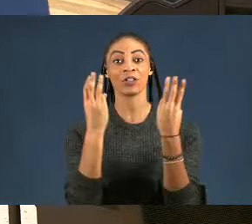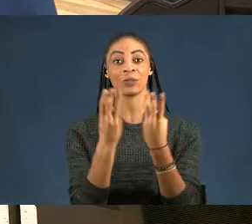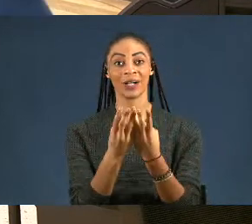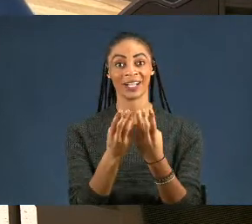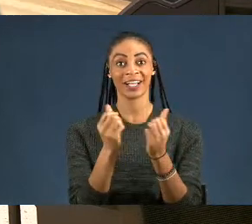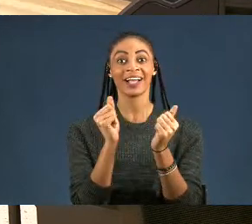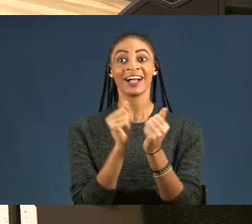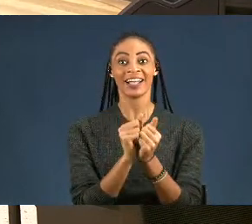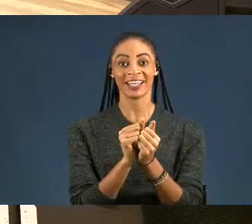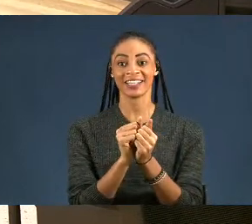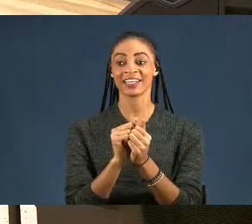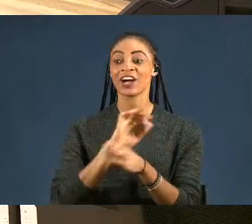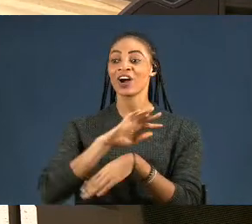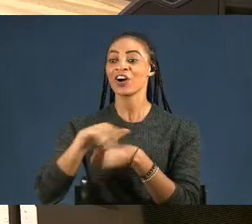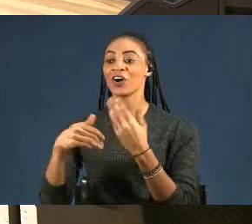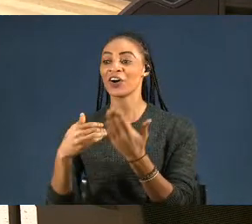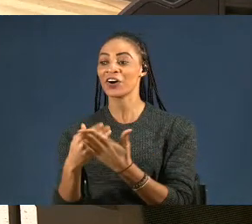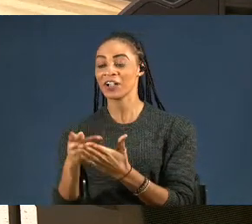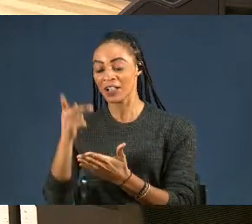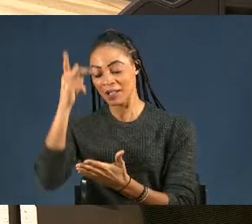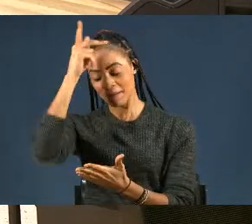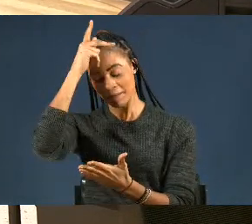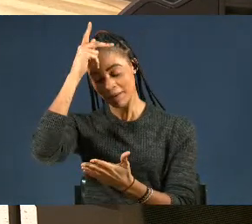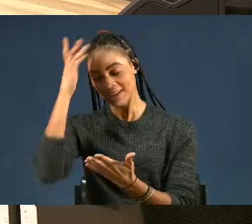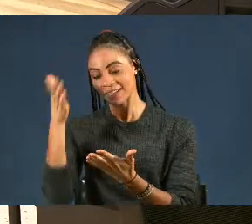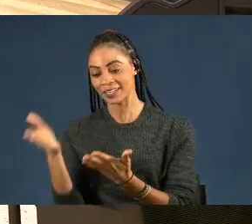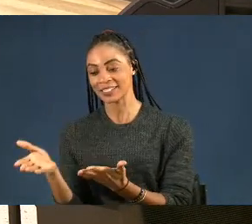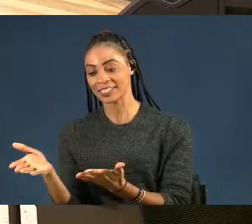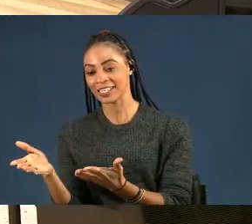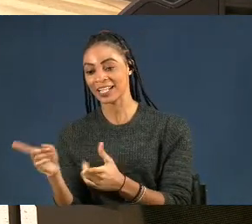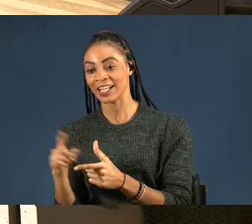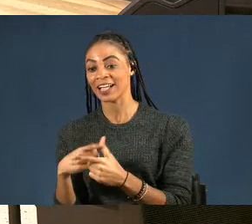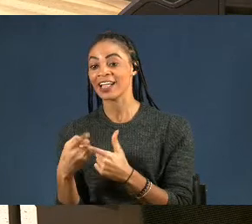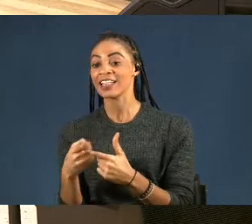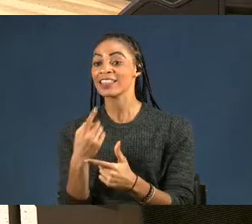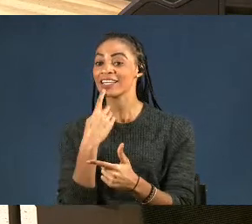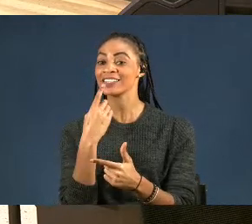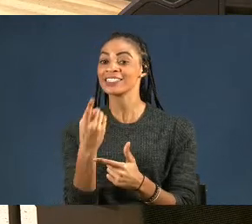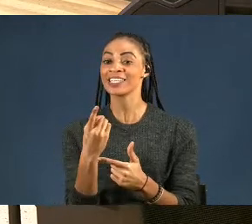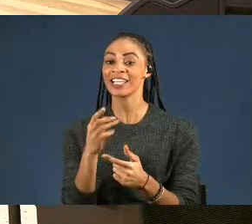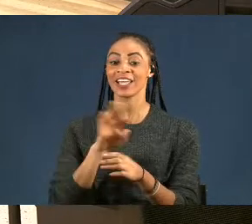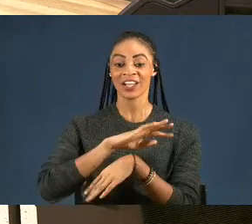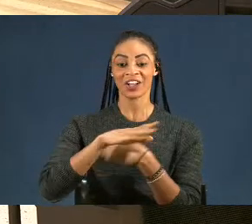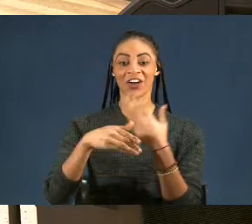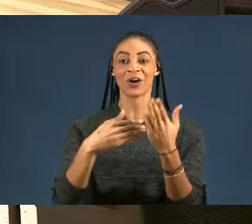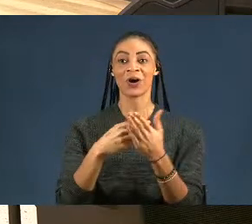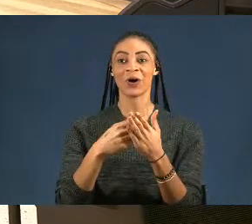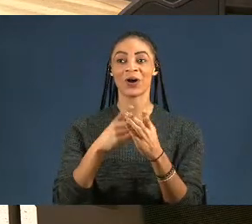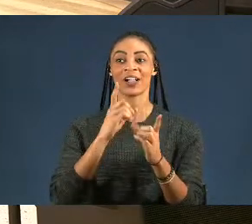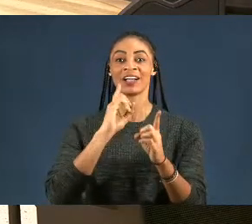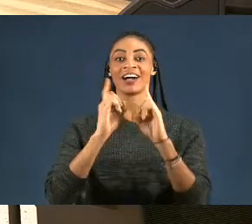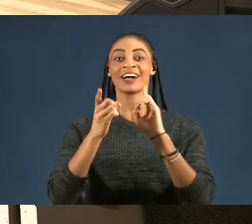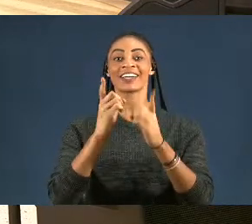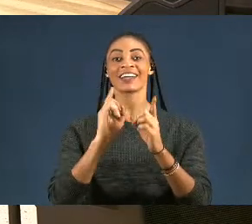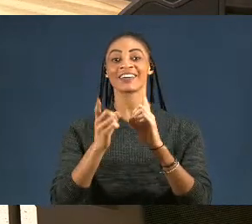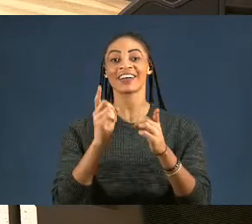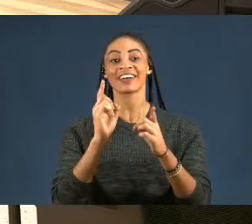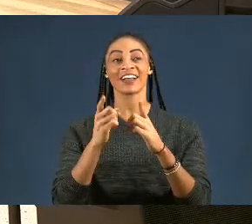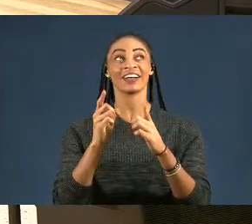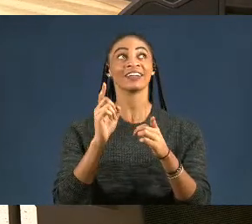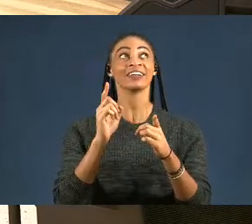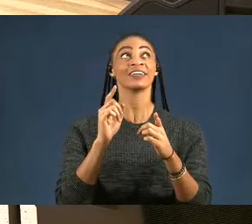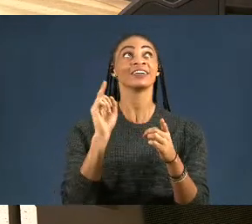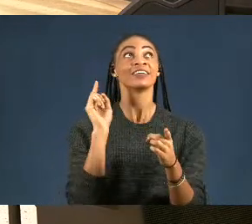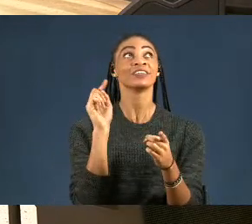here and all the fathers there, and we say, kila mtu akimbie, hata danger itoke pale, kila